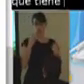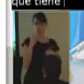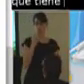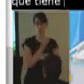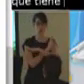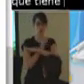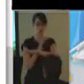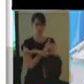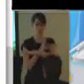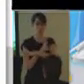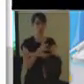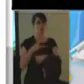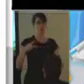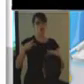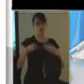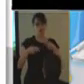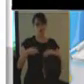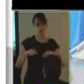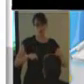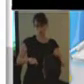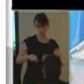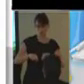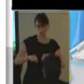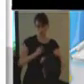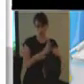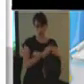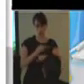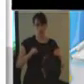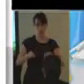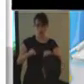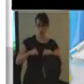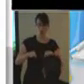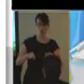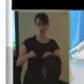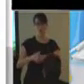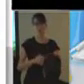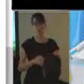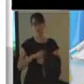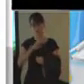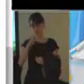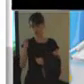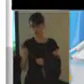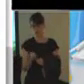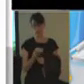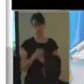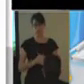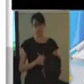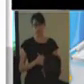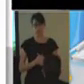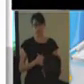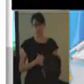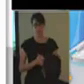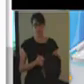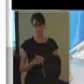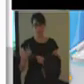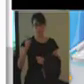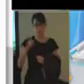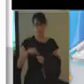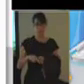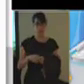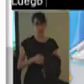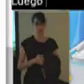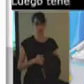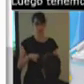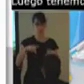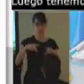We've got the block 3 for lawns, lawn cutting, and this is just an example. Then we